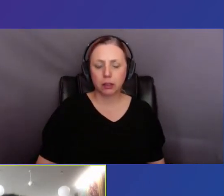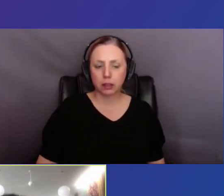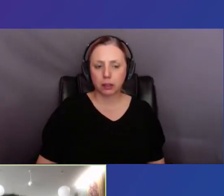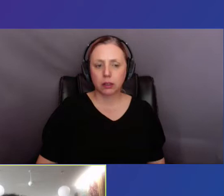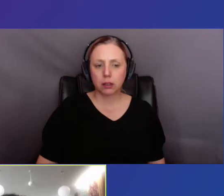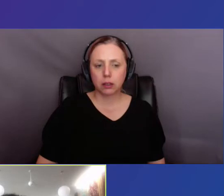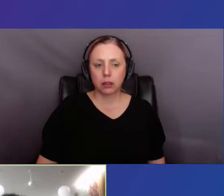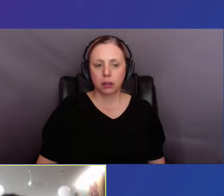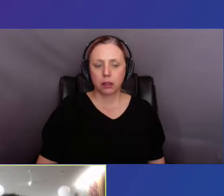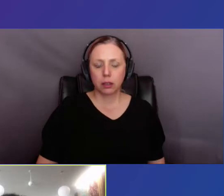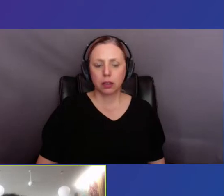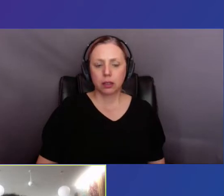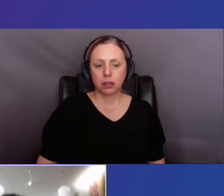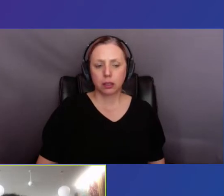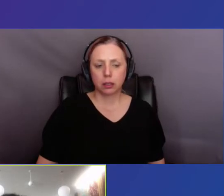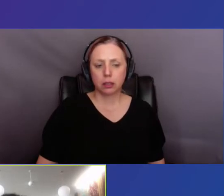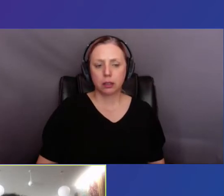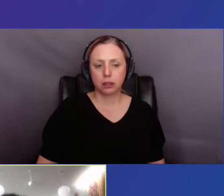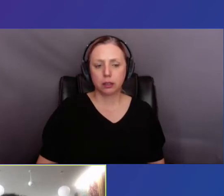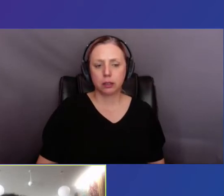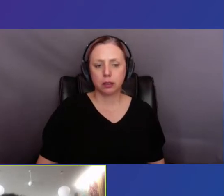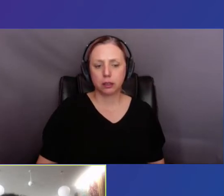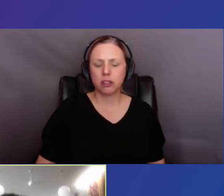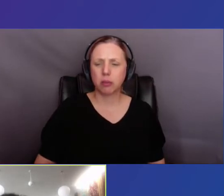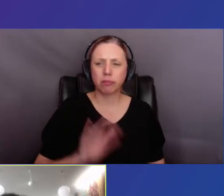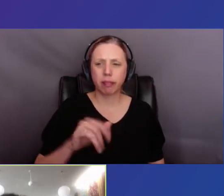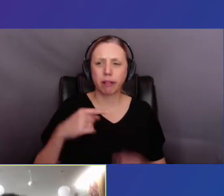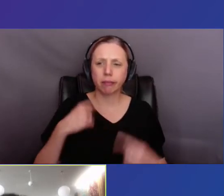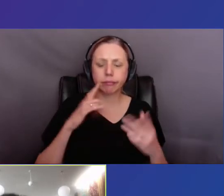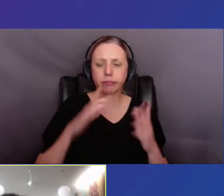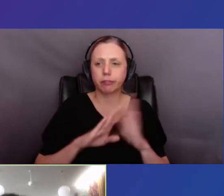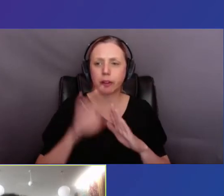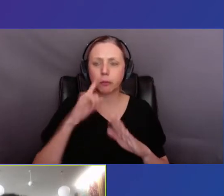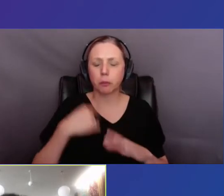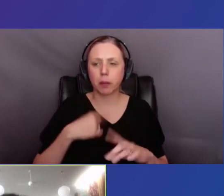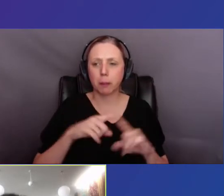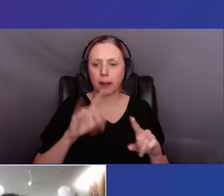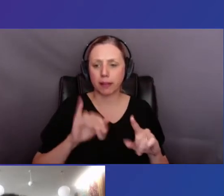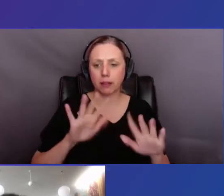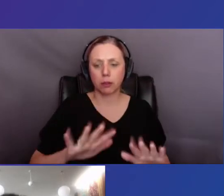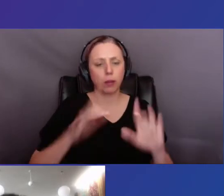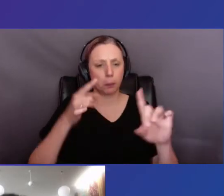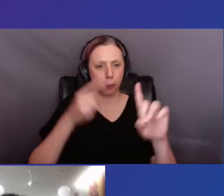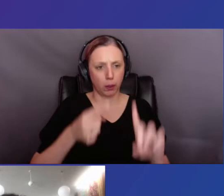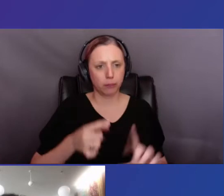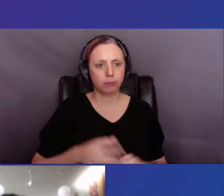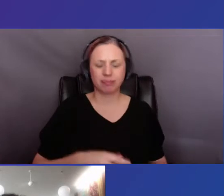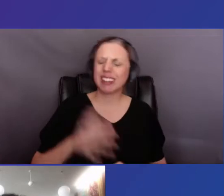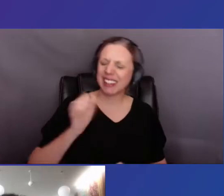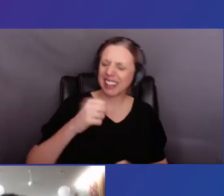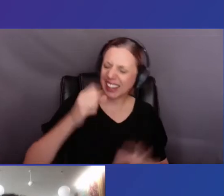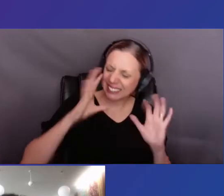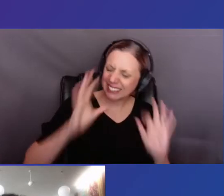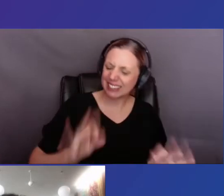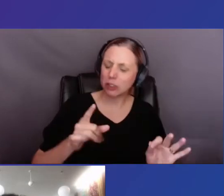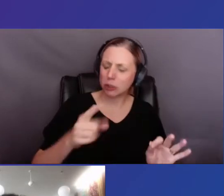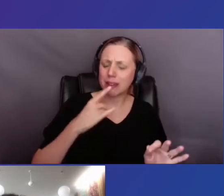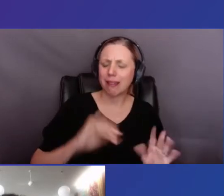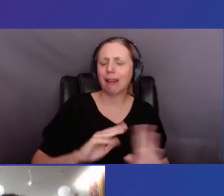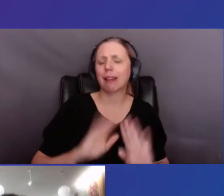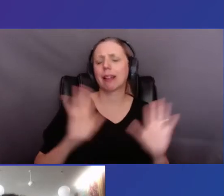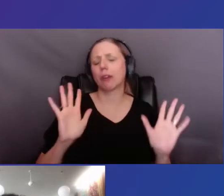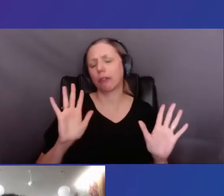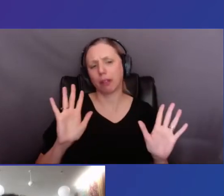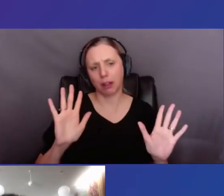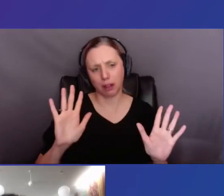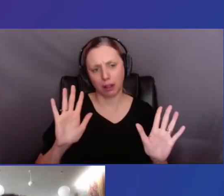So, yeah, that's a great point, Decisions, yeah, and you said it so clearly. I